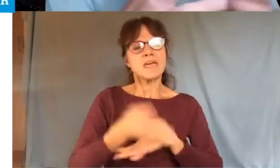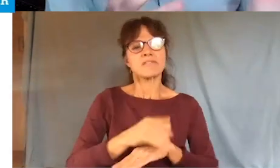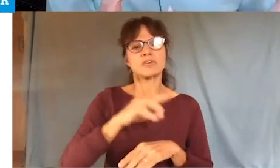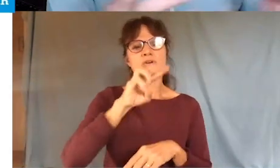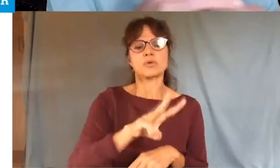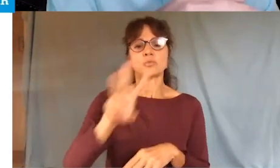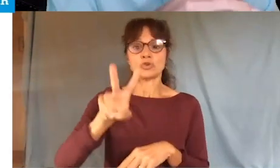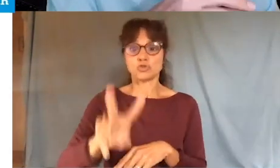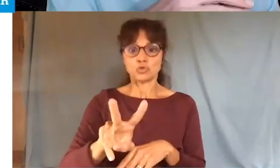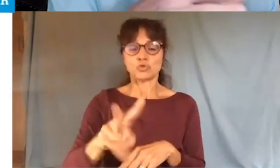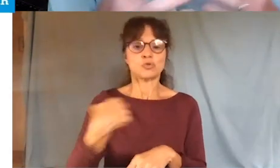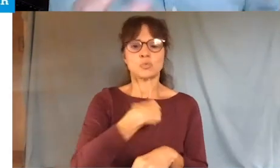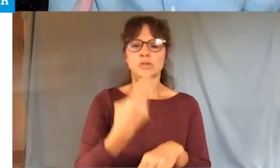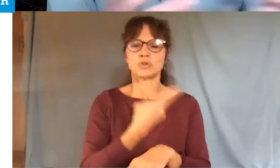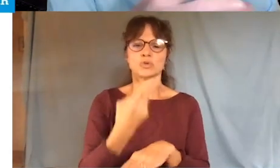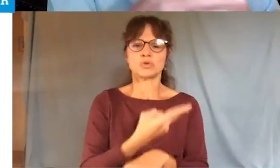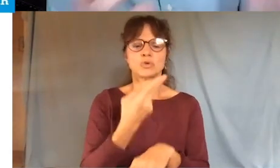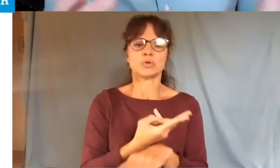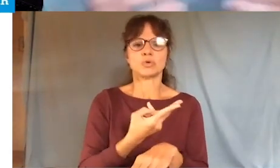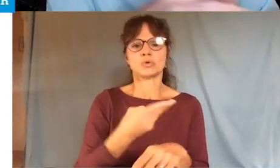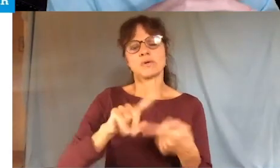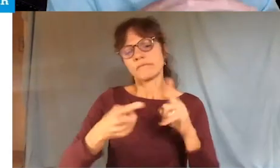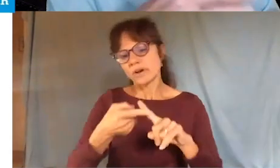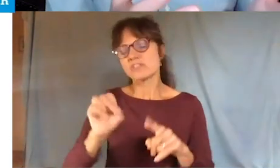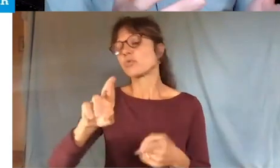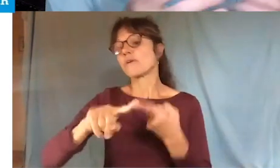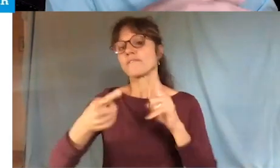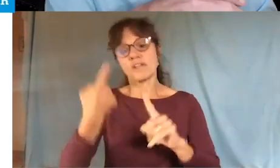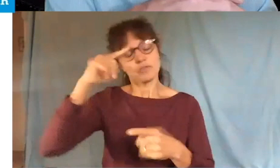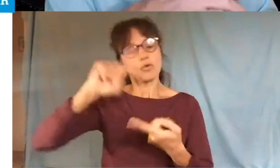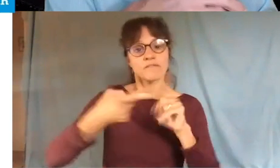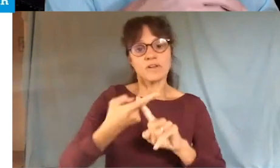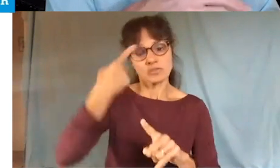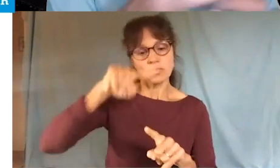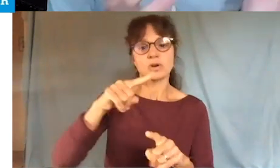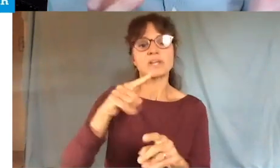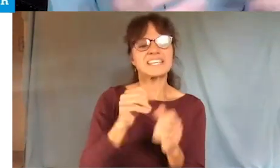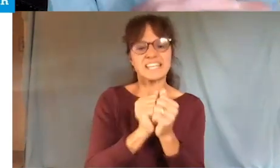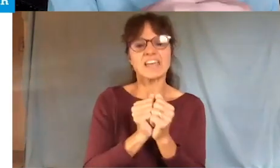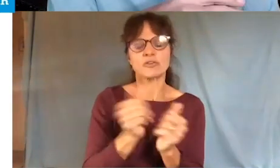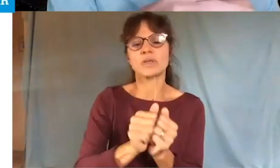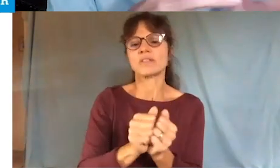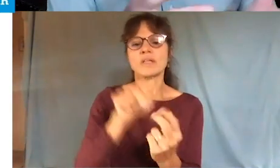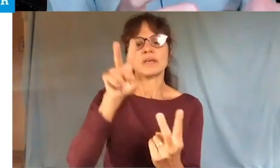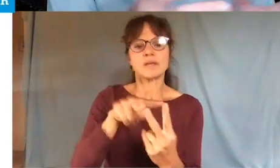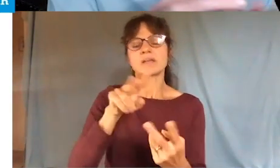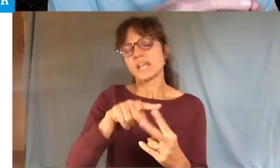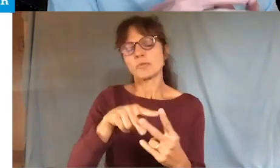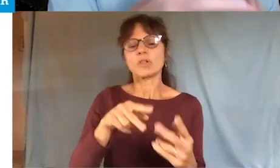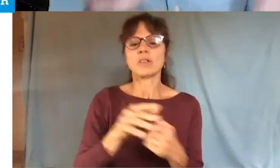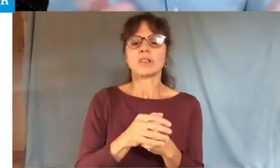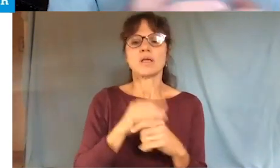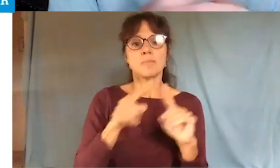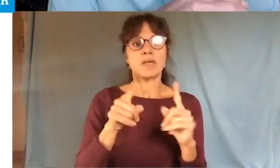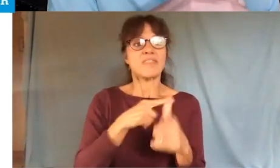War II, we virtually used friends or friends of friends for the purposes of coupling up until very, very recently. And